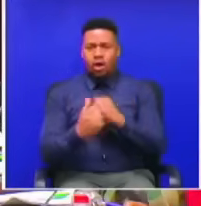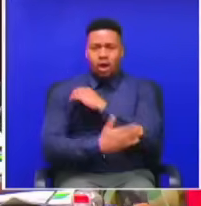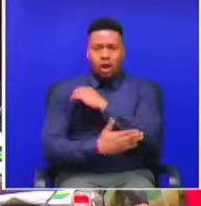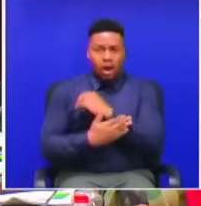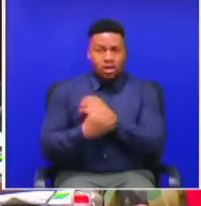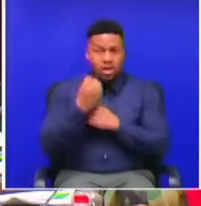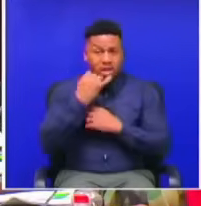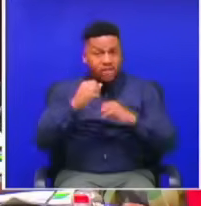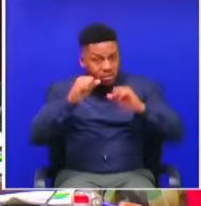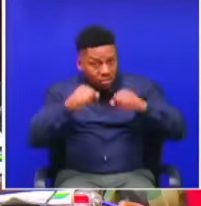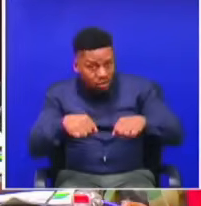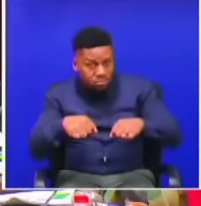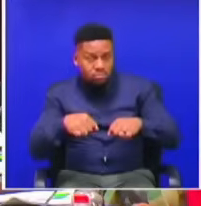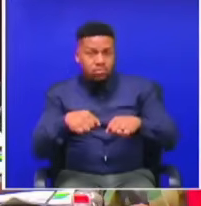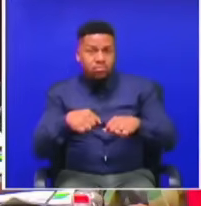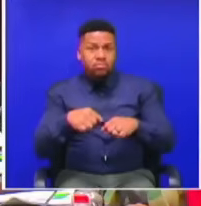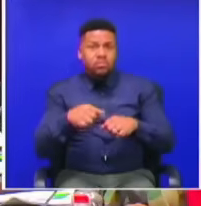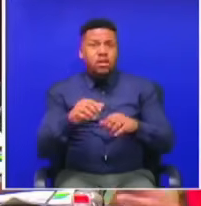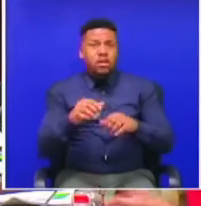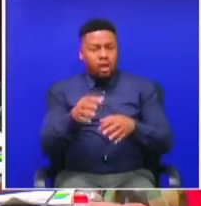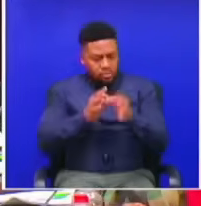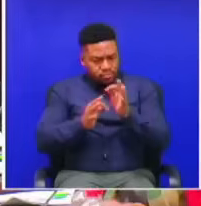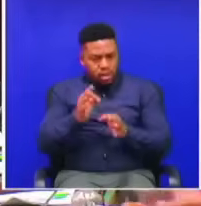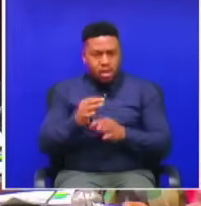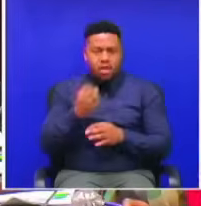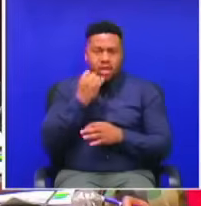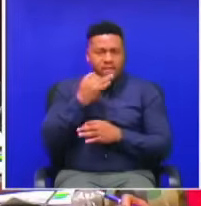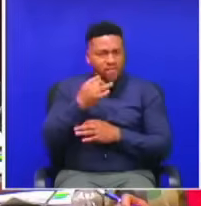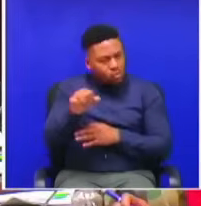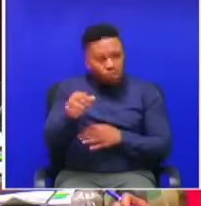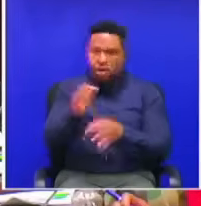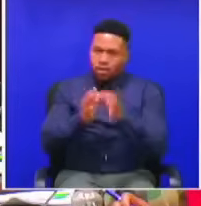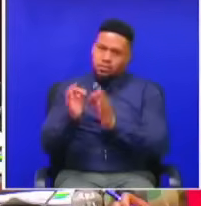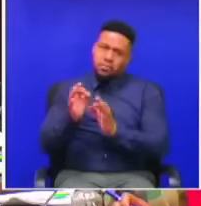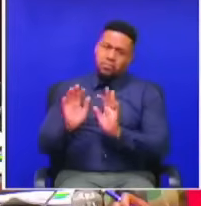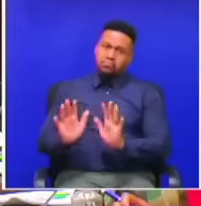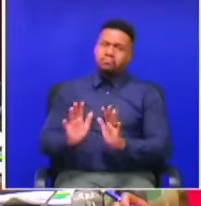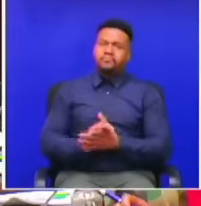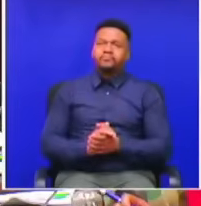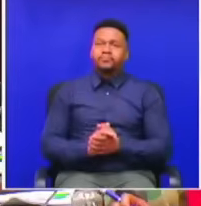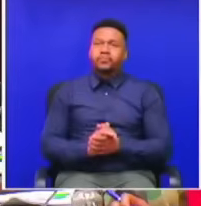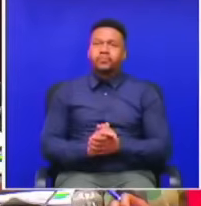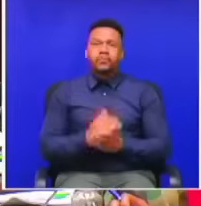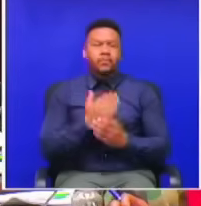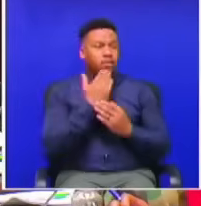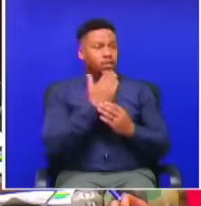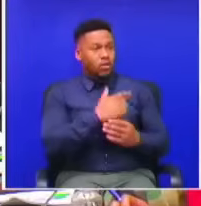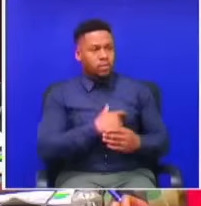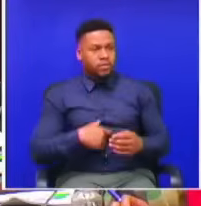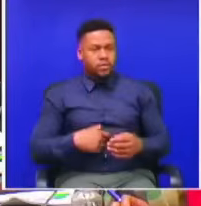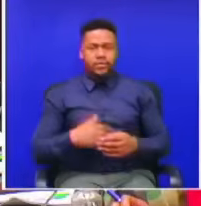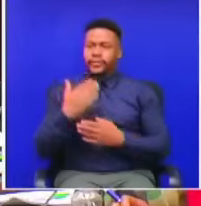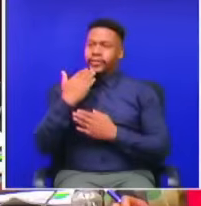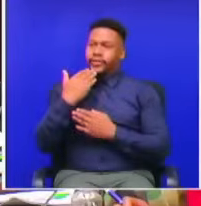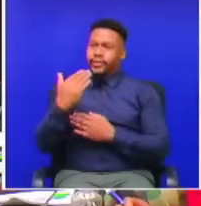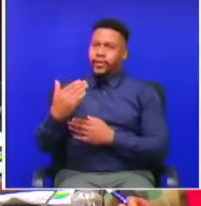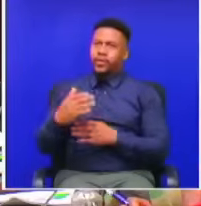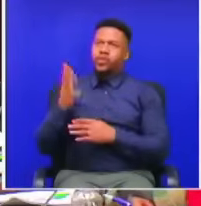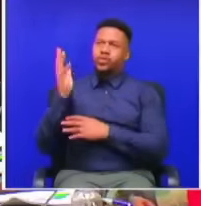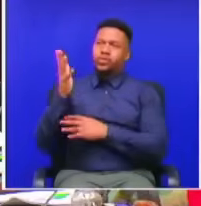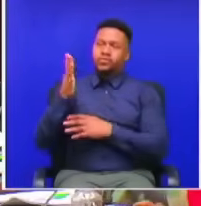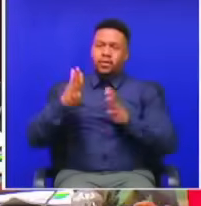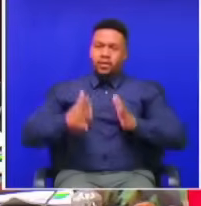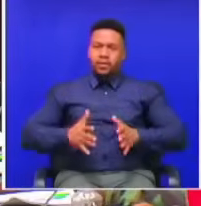relevant details? Thank you, Mr. President. Thank you, Honorable Speaker. The outcomes of the national